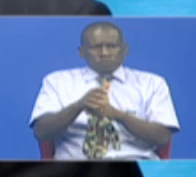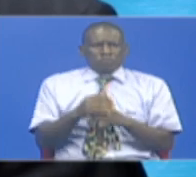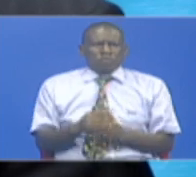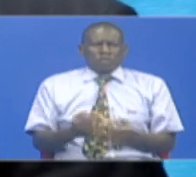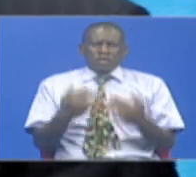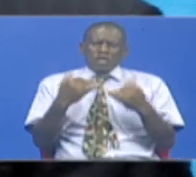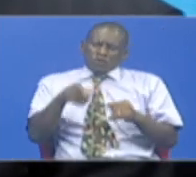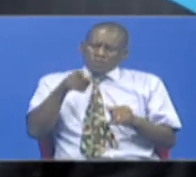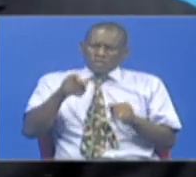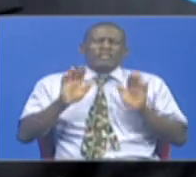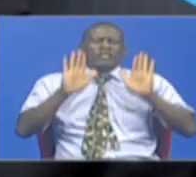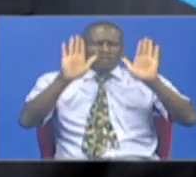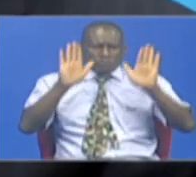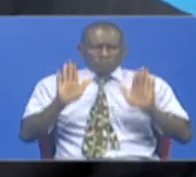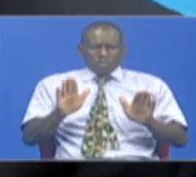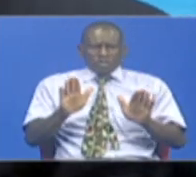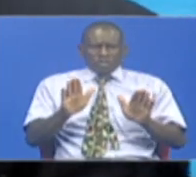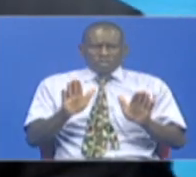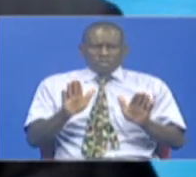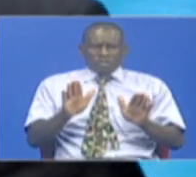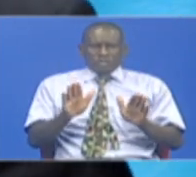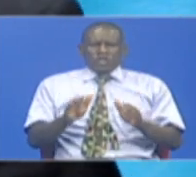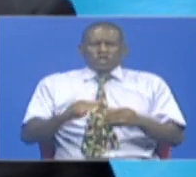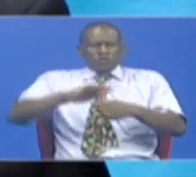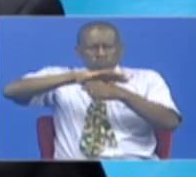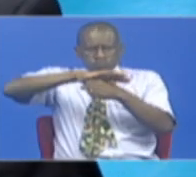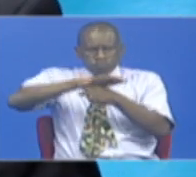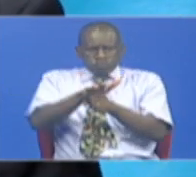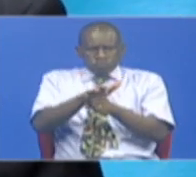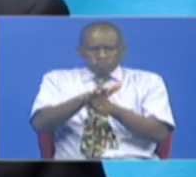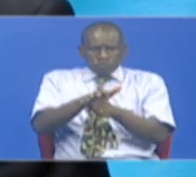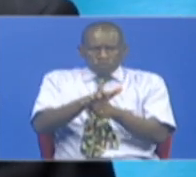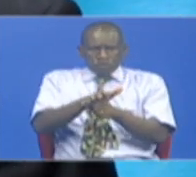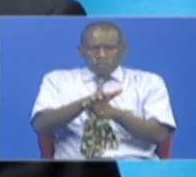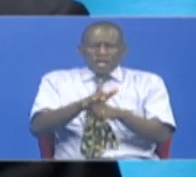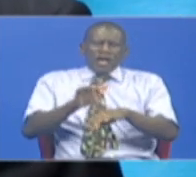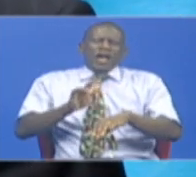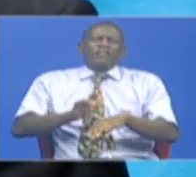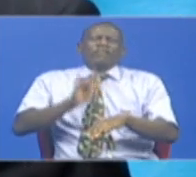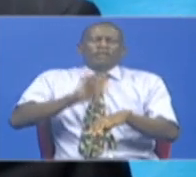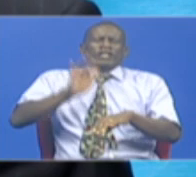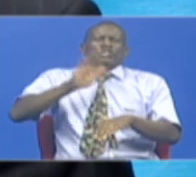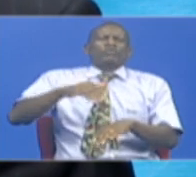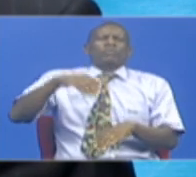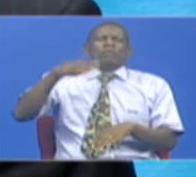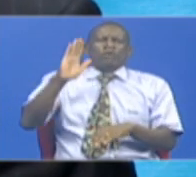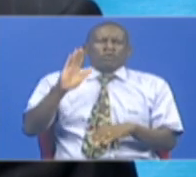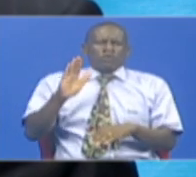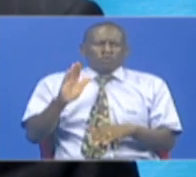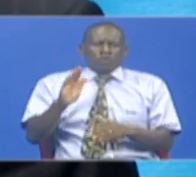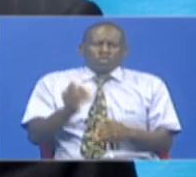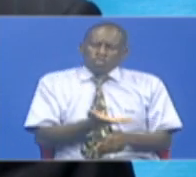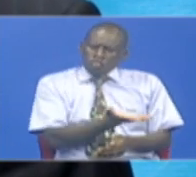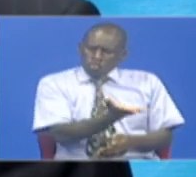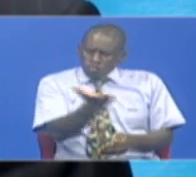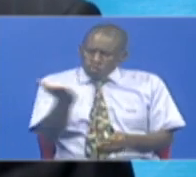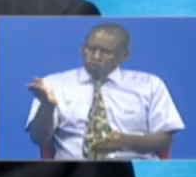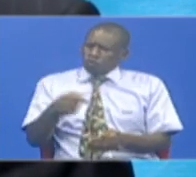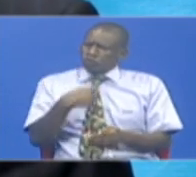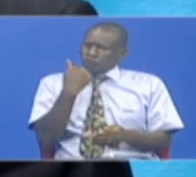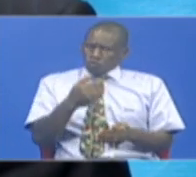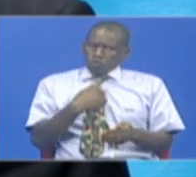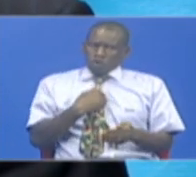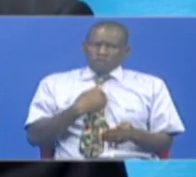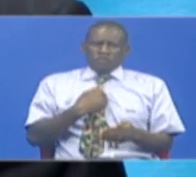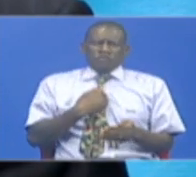This is important because COVID-19 affects more so those with compromised